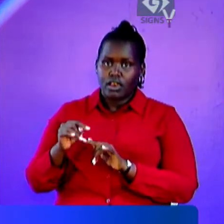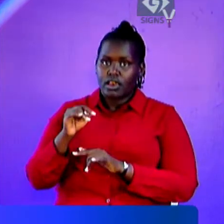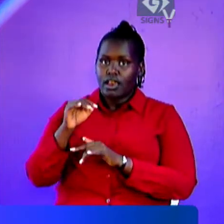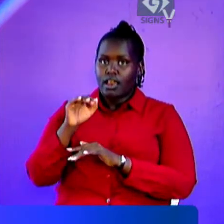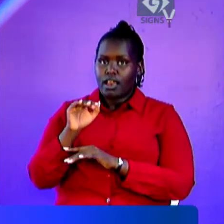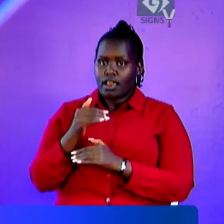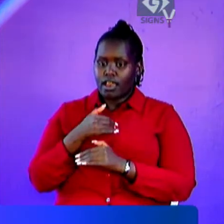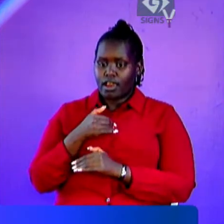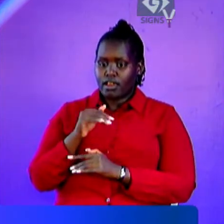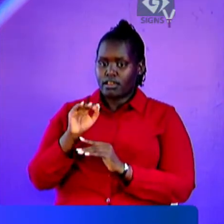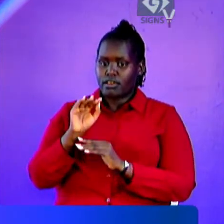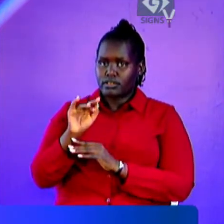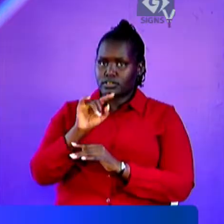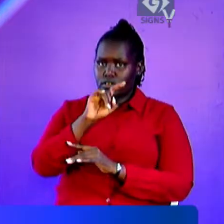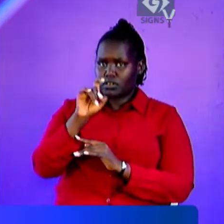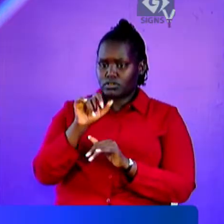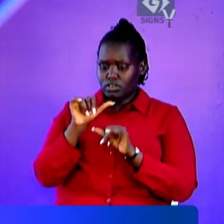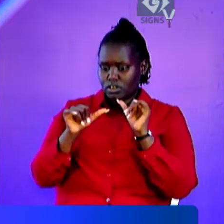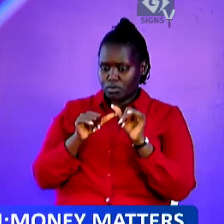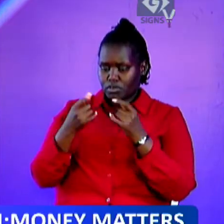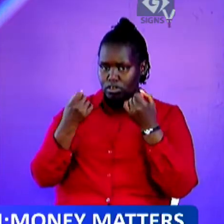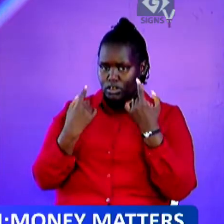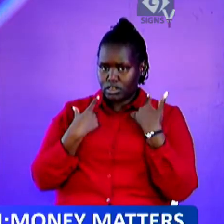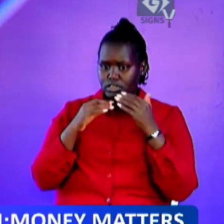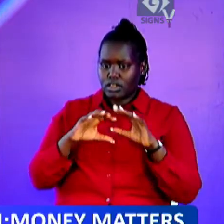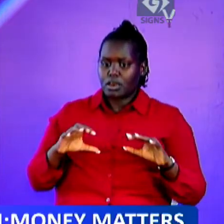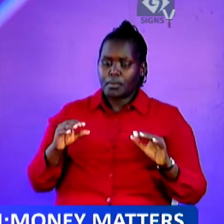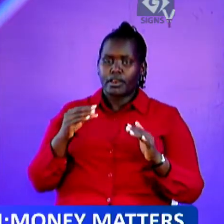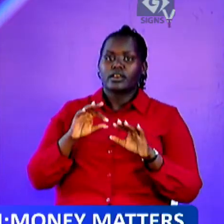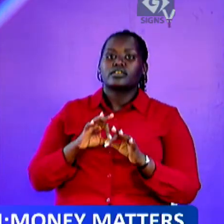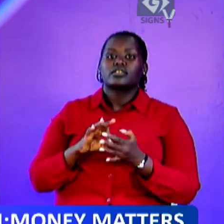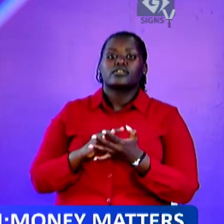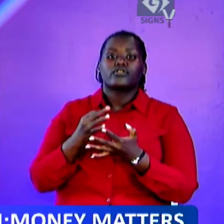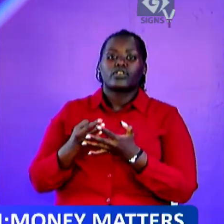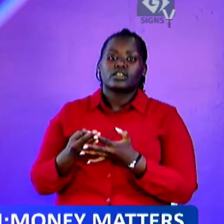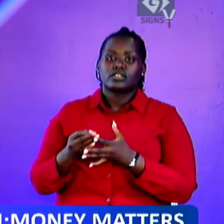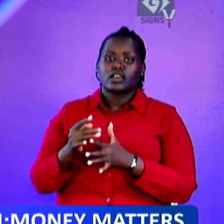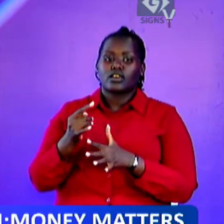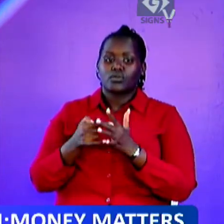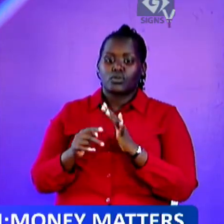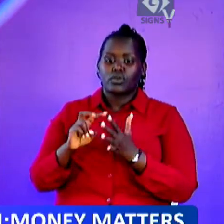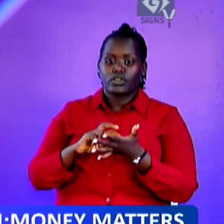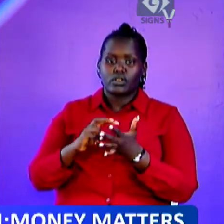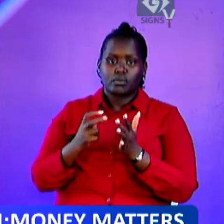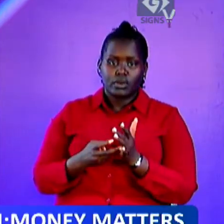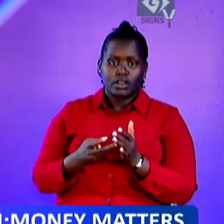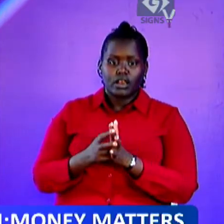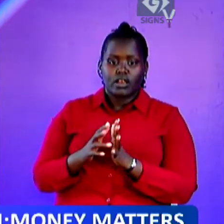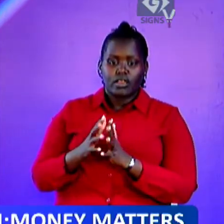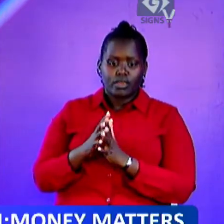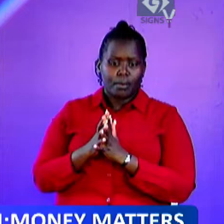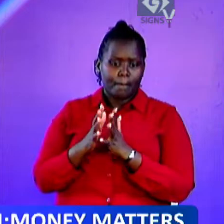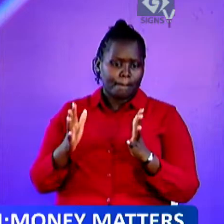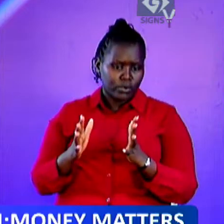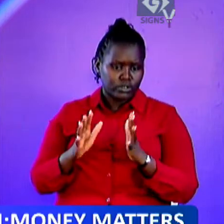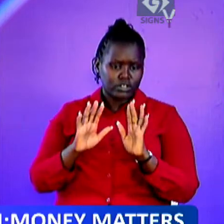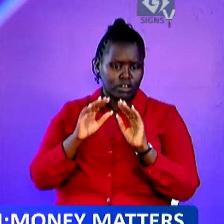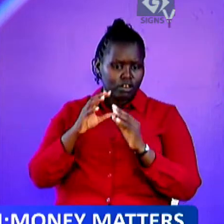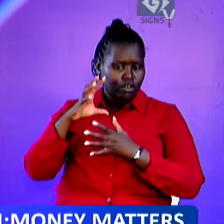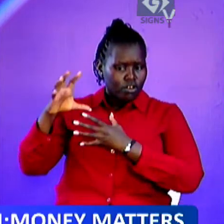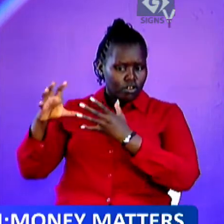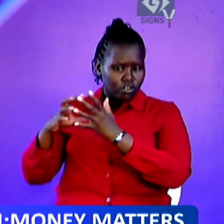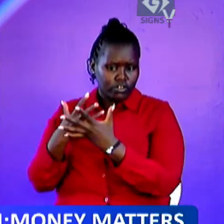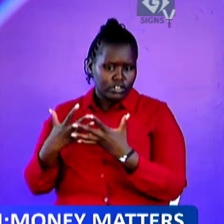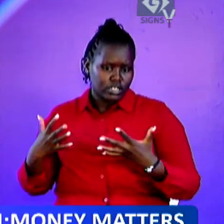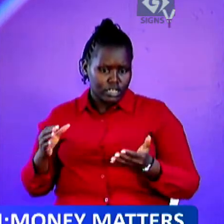question around understanding money market funds and what they really are. And the most confusing thing is that a bank